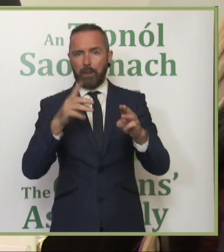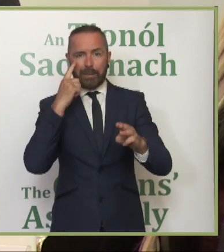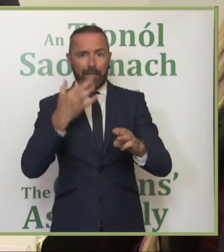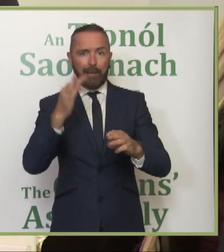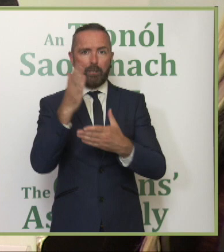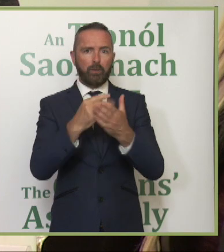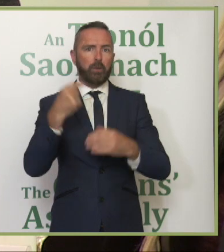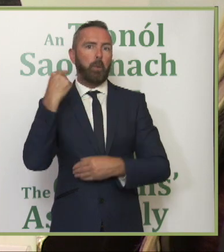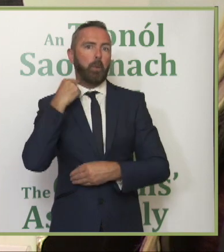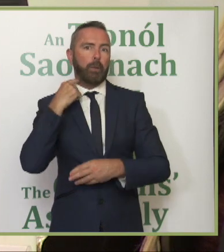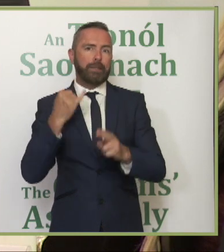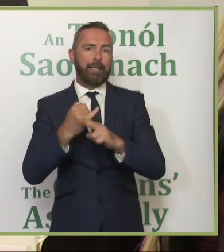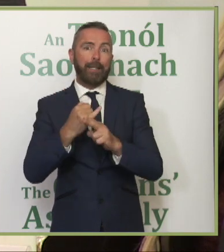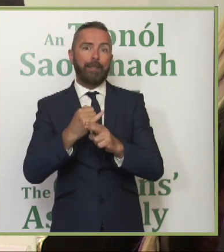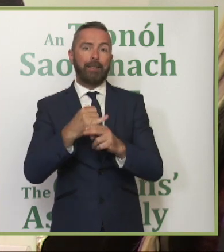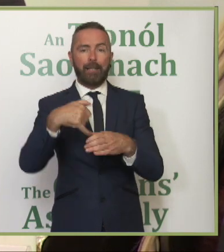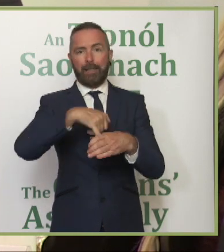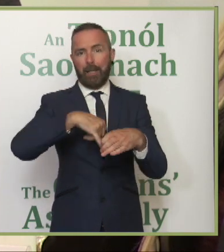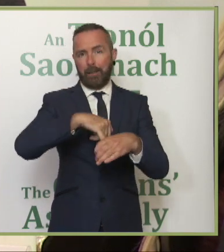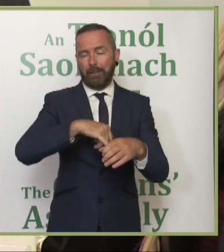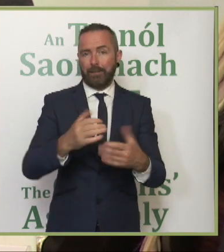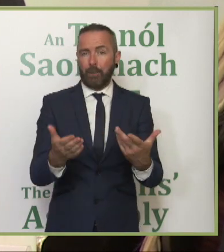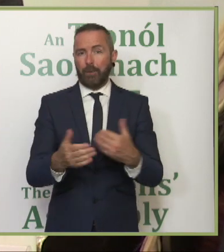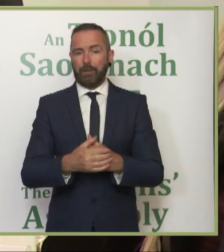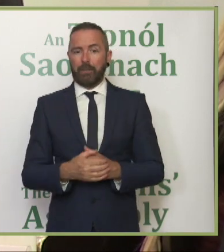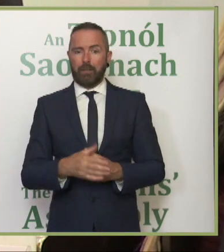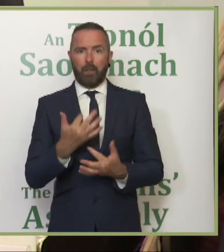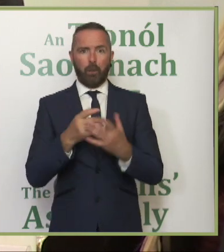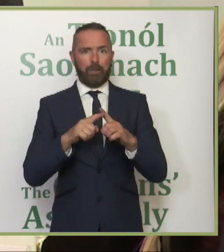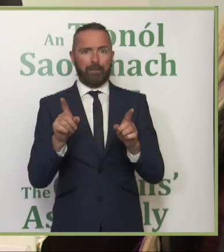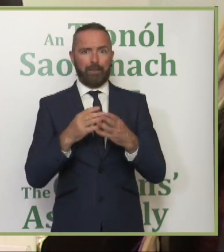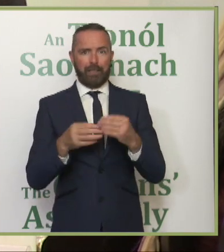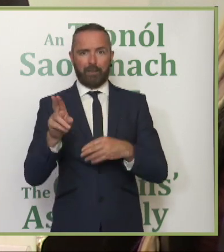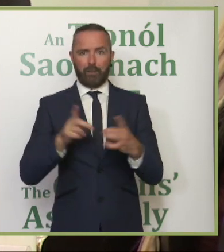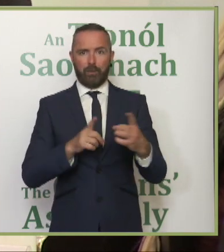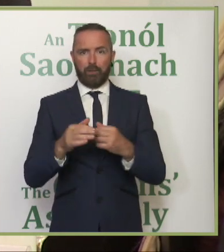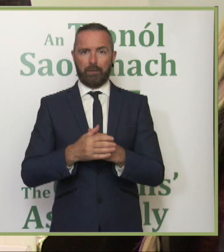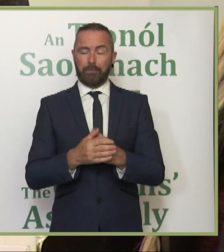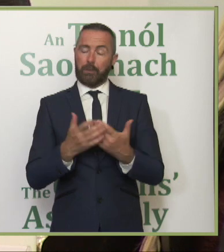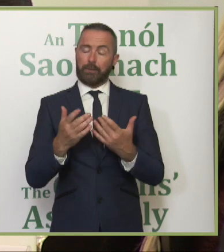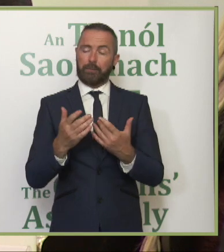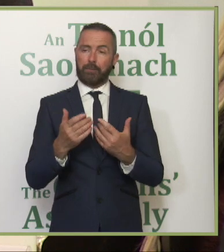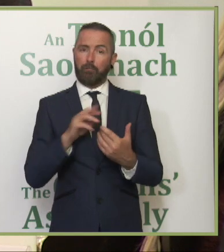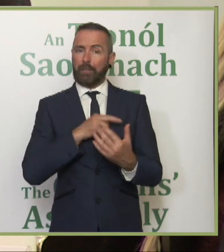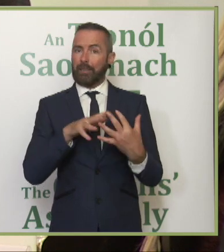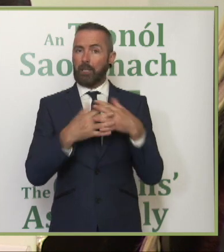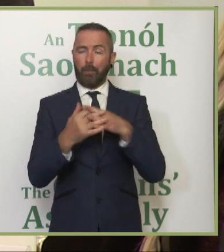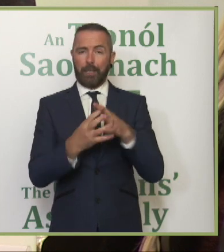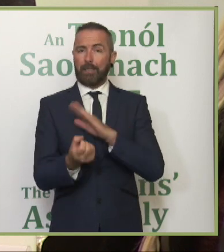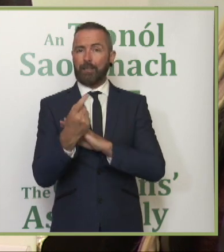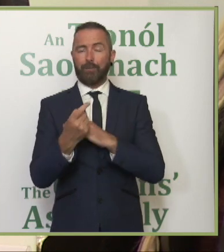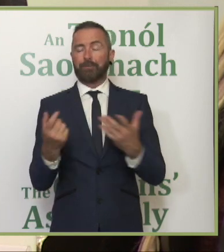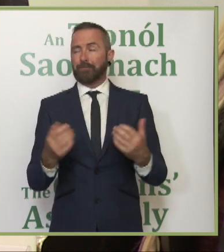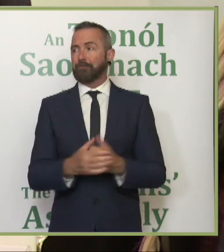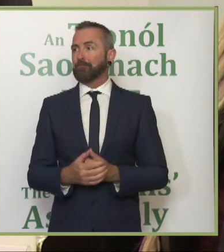chemicals involved, more toxic chemicals, sorry, or different things than they think that they're consuming. But it's a complicated issue because